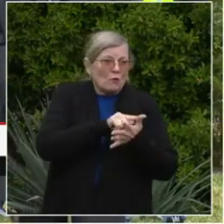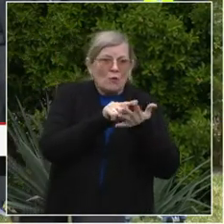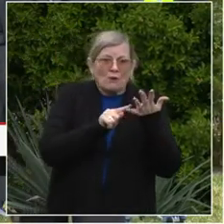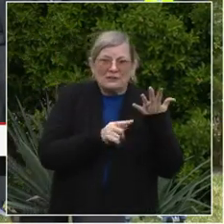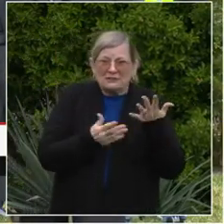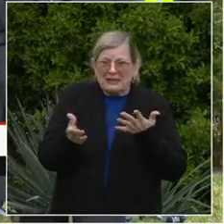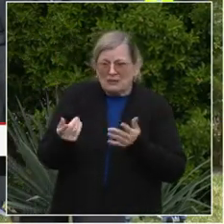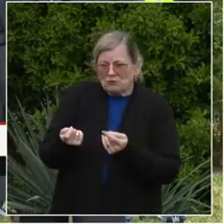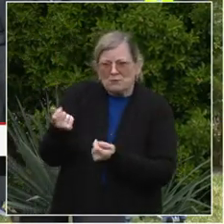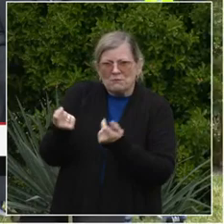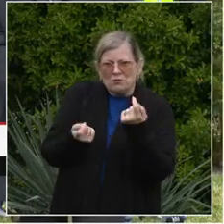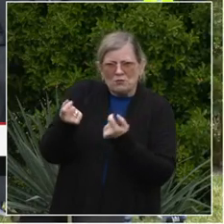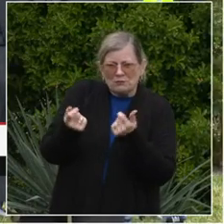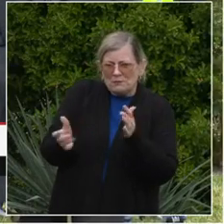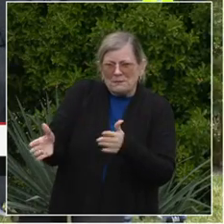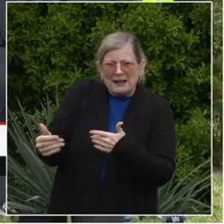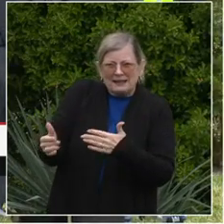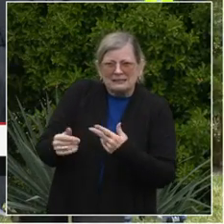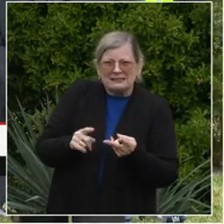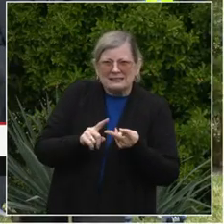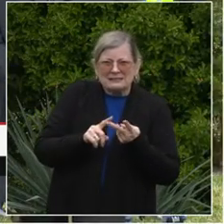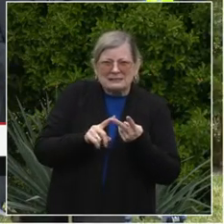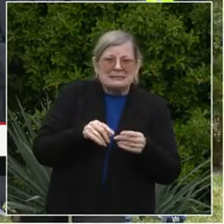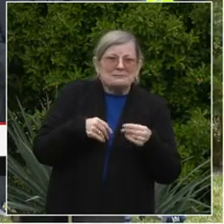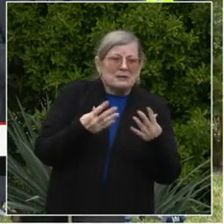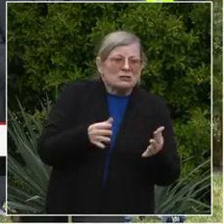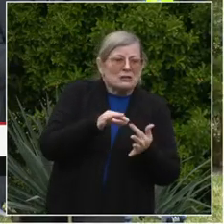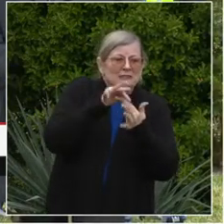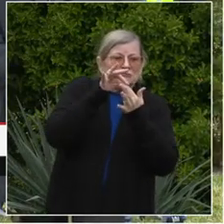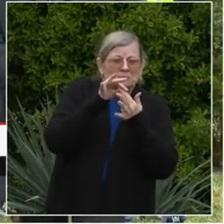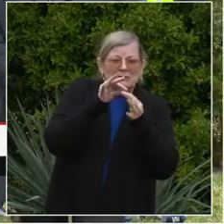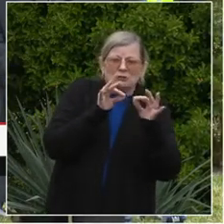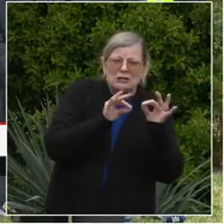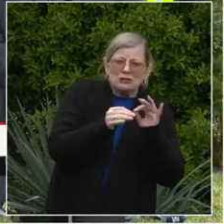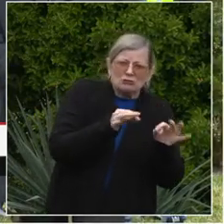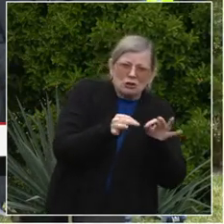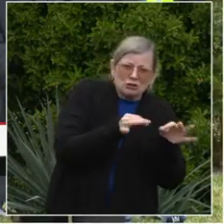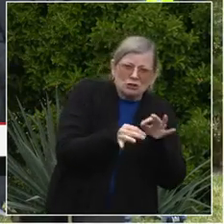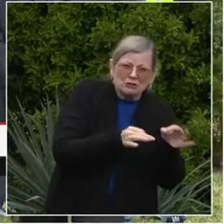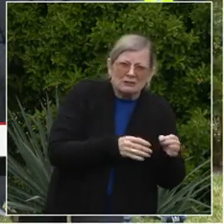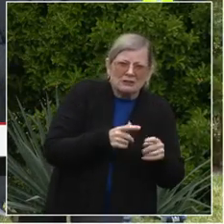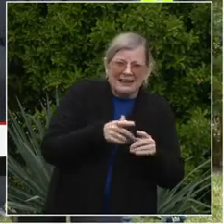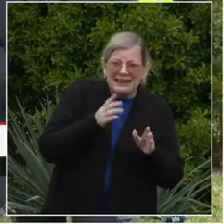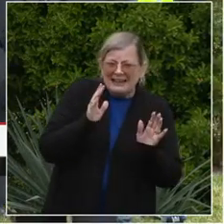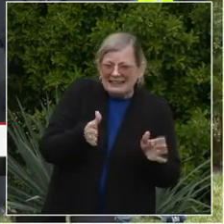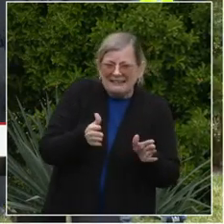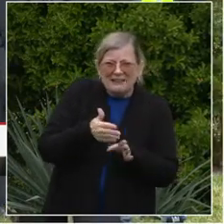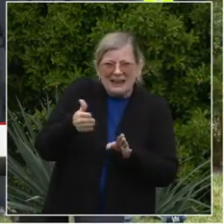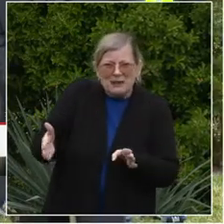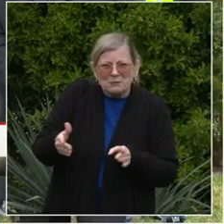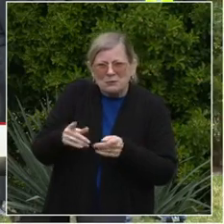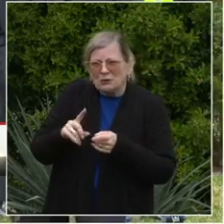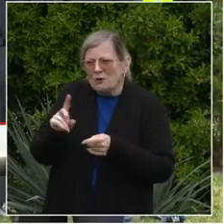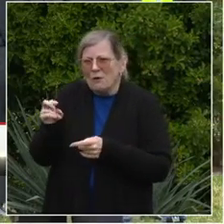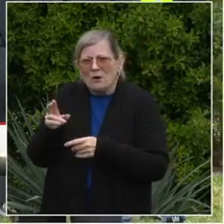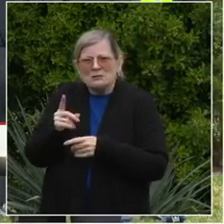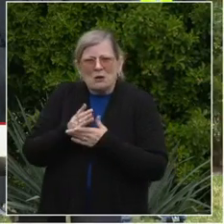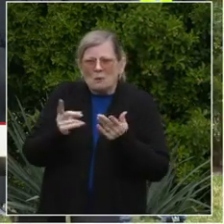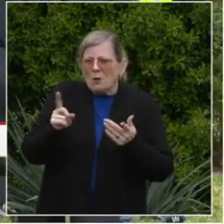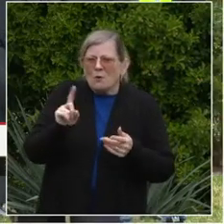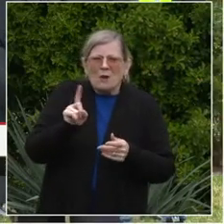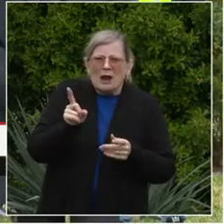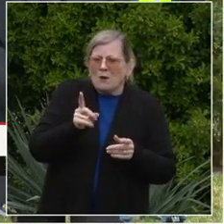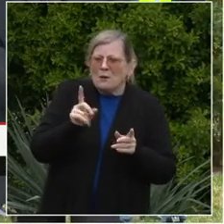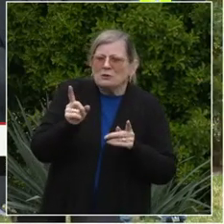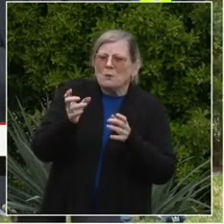packages or giving special instructions to the delivery company in terms of where you want your package left.